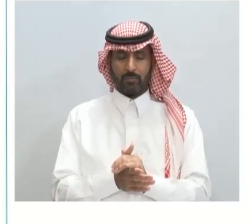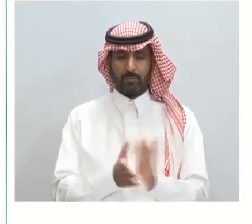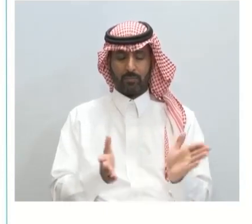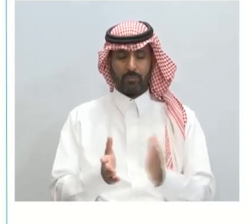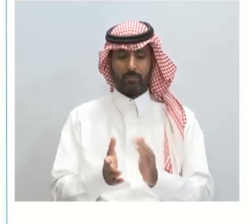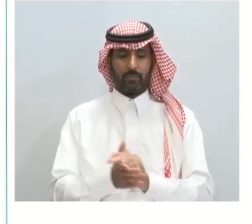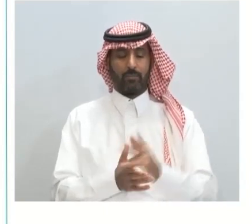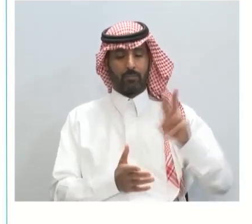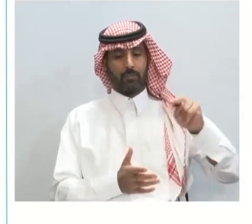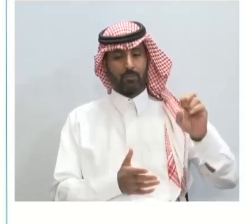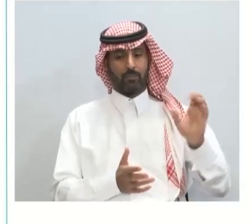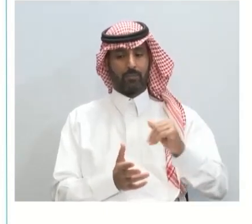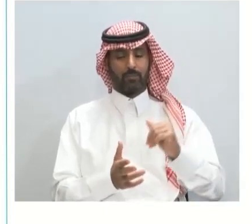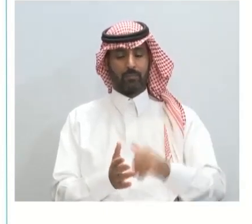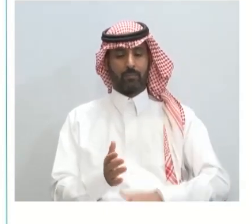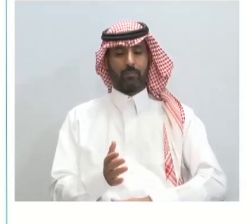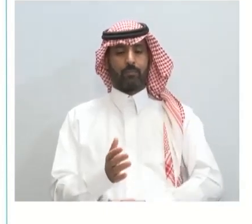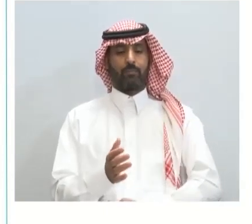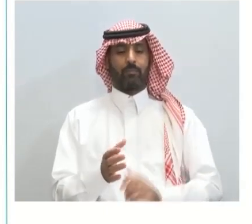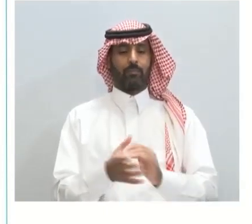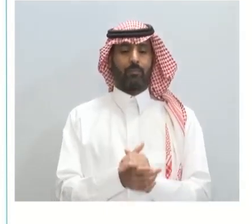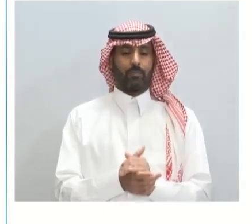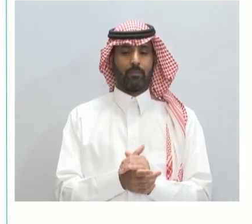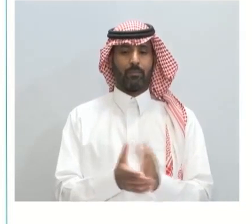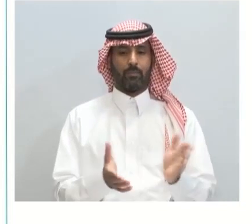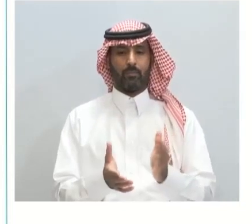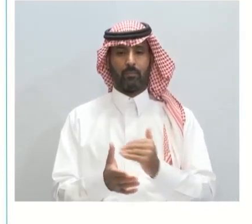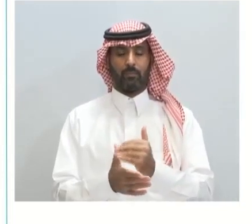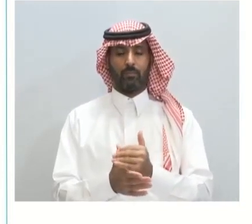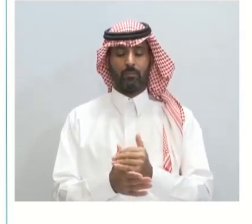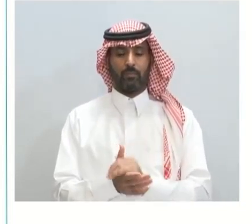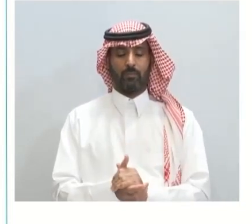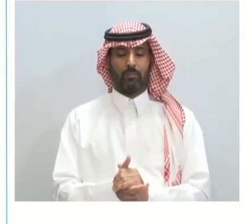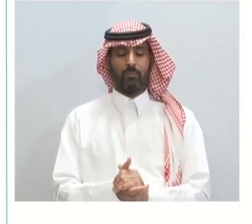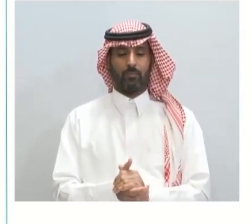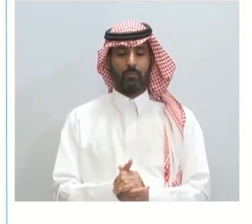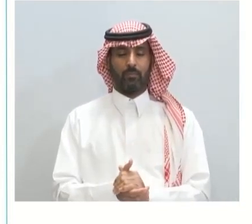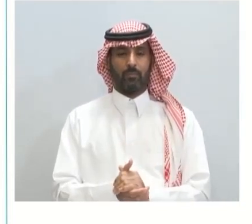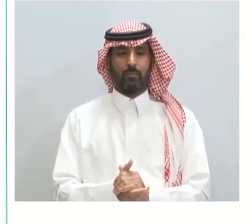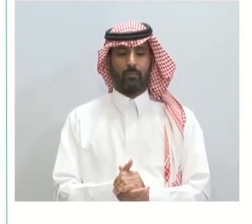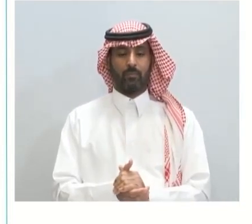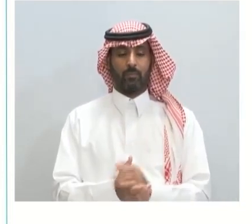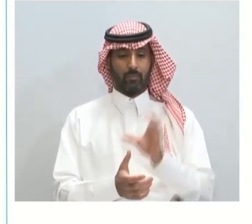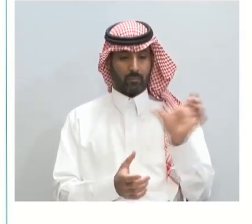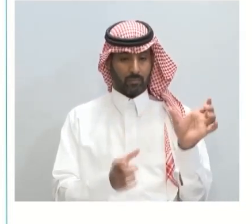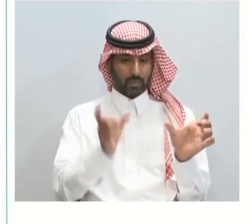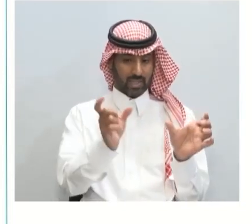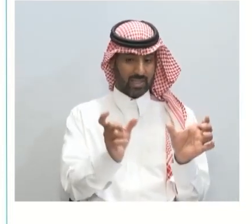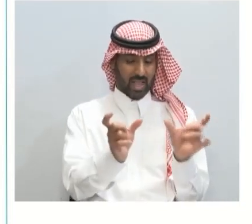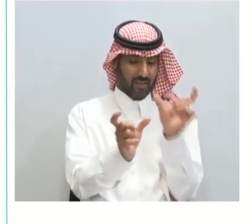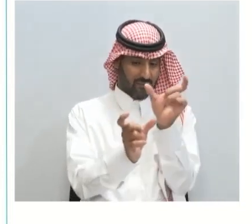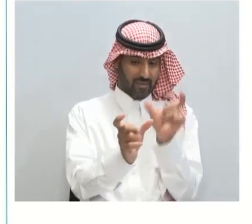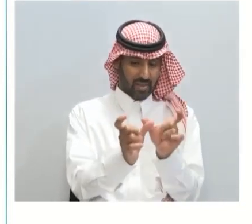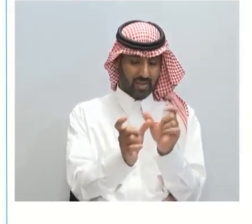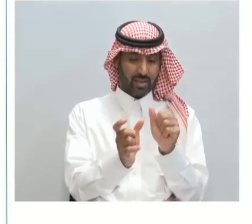of course, it can't be cured or it can't be treatable. So the suffixes